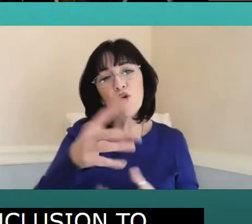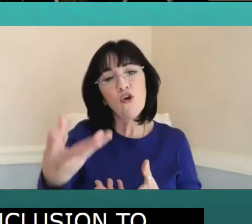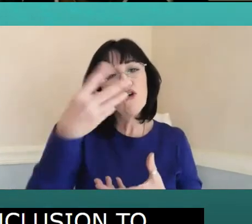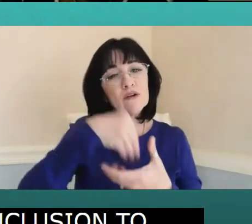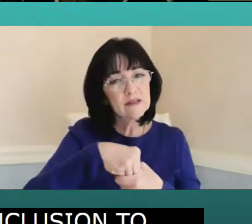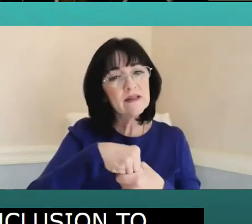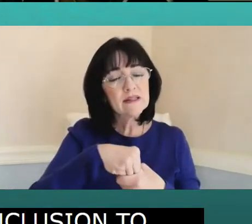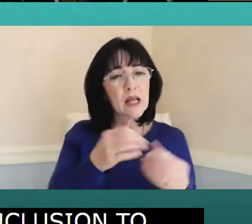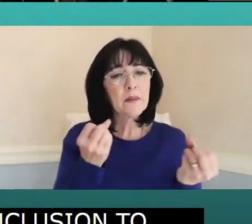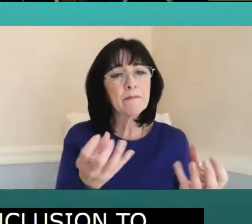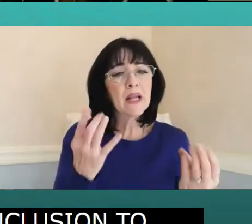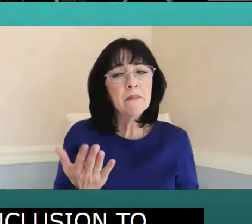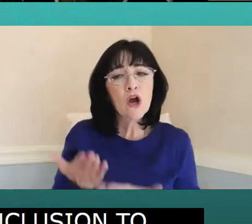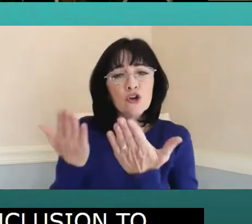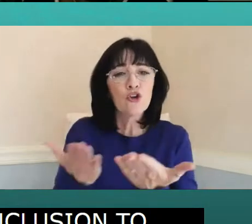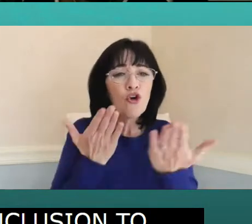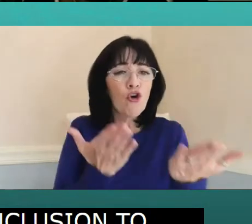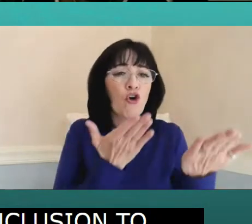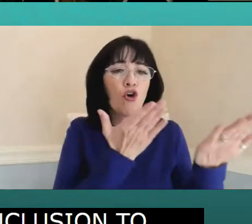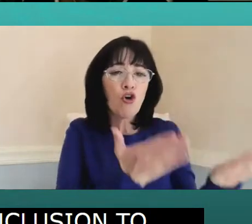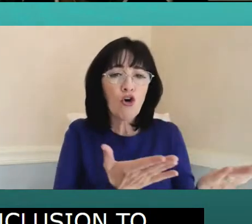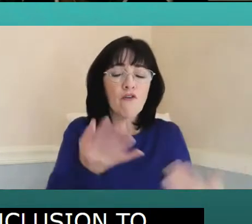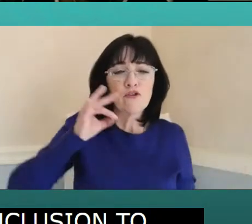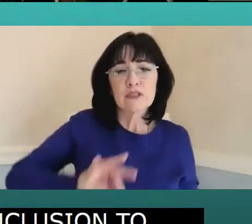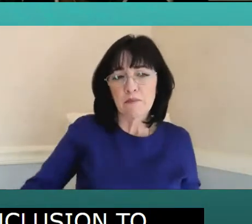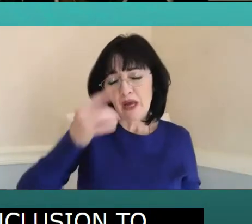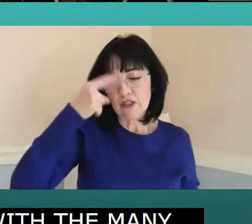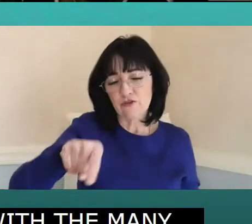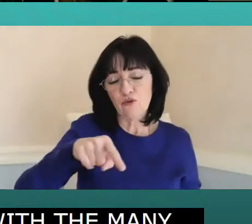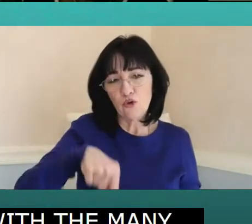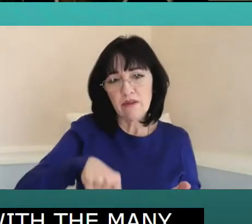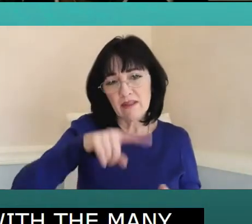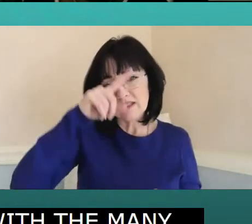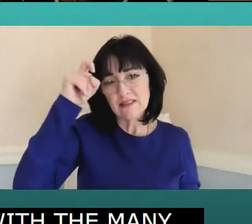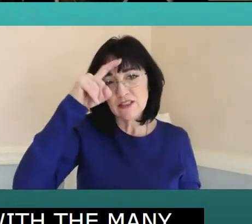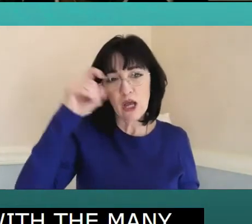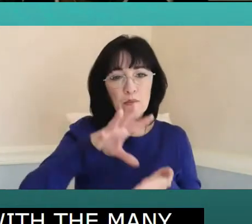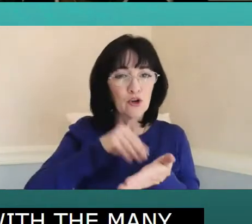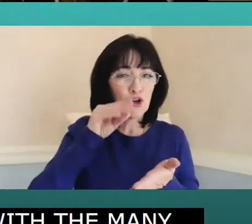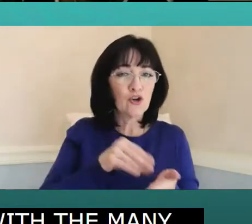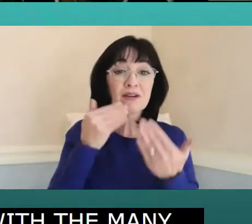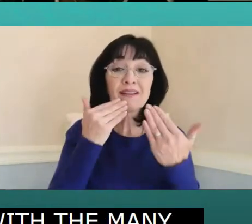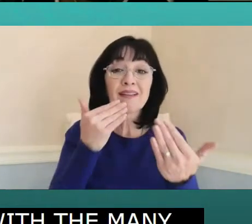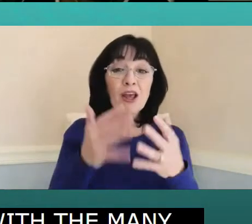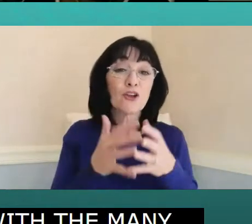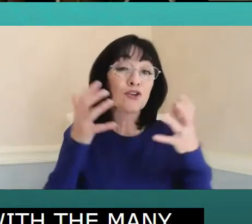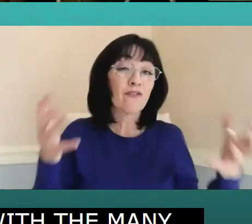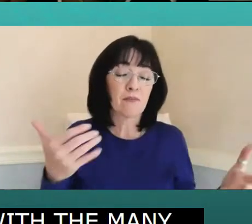engage your student in additional learning over the summer. Thank you very much. Have a good evening.